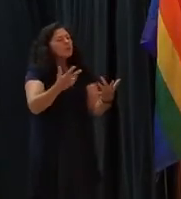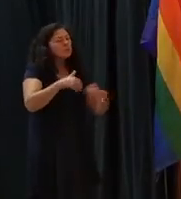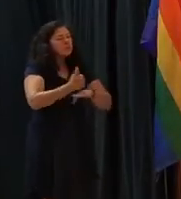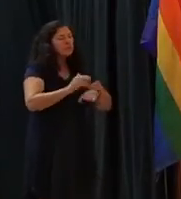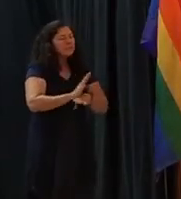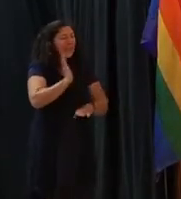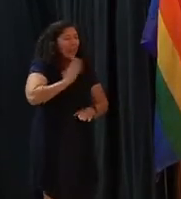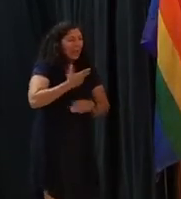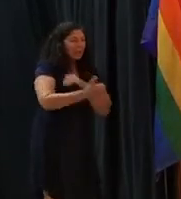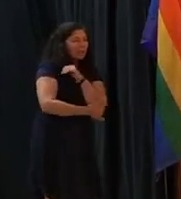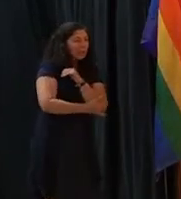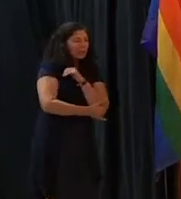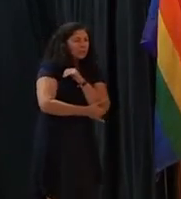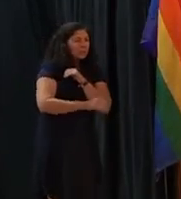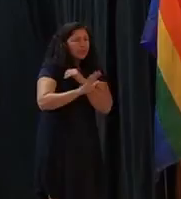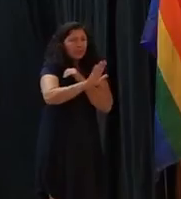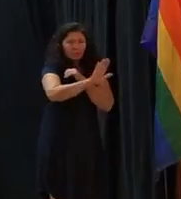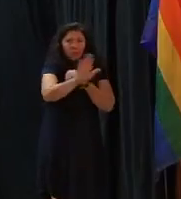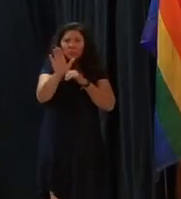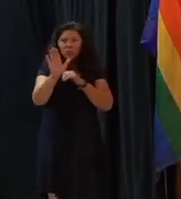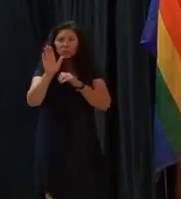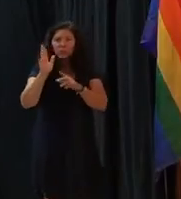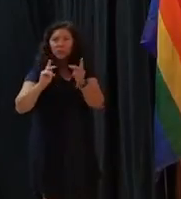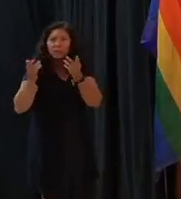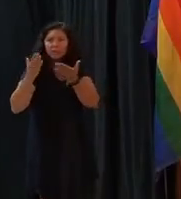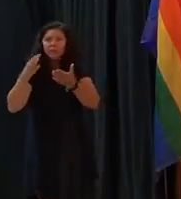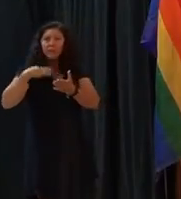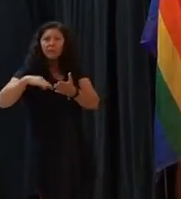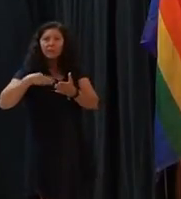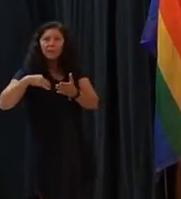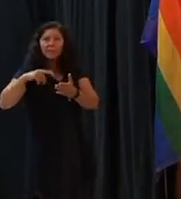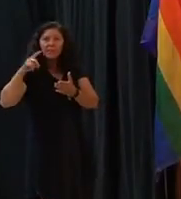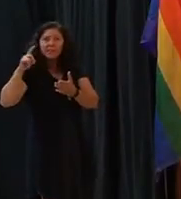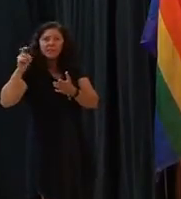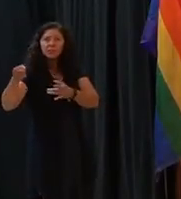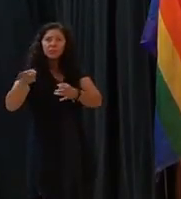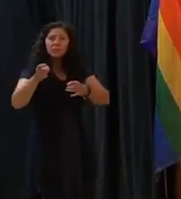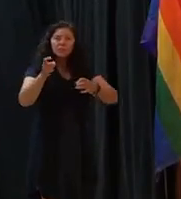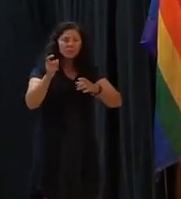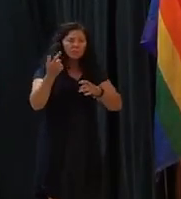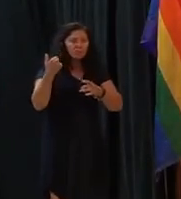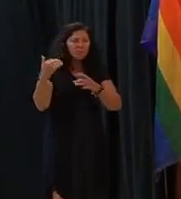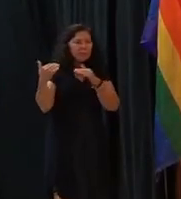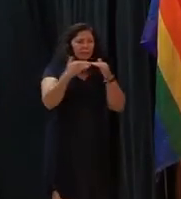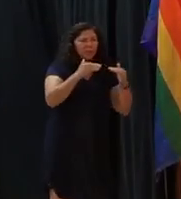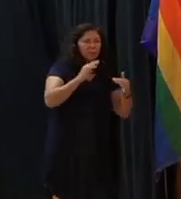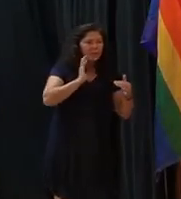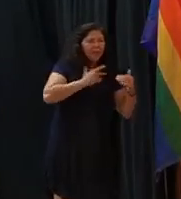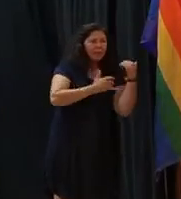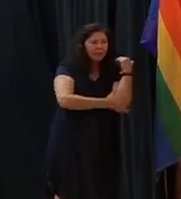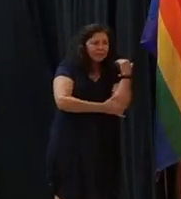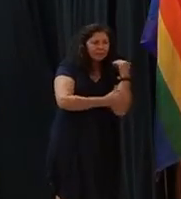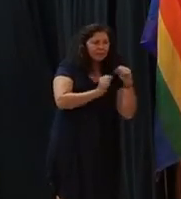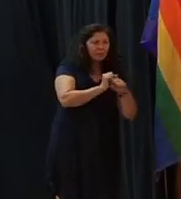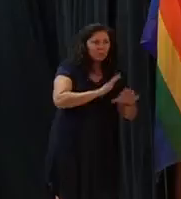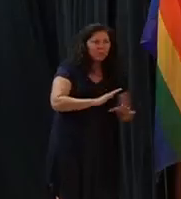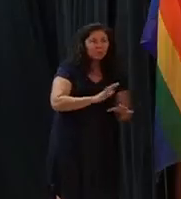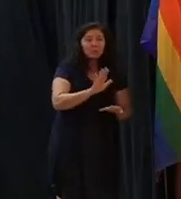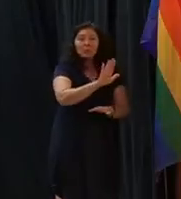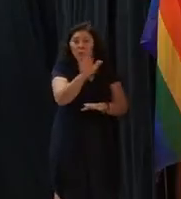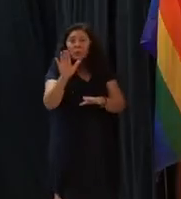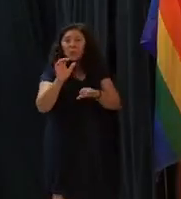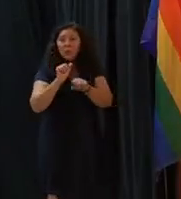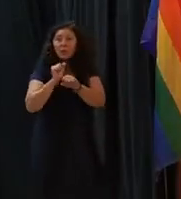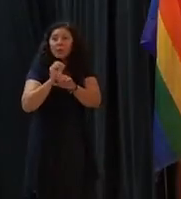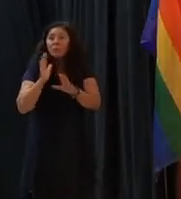the benefits that your countrymen get are the benefits that our countrymen should also get. And so should your employees who come from